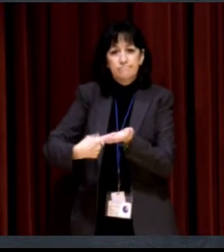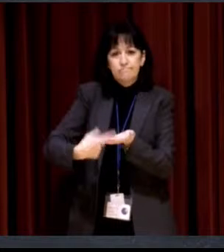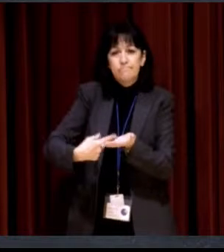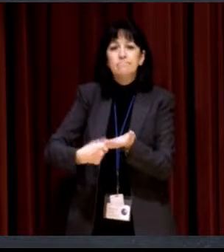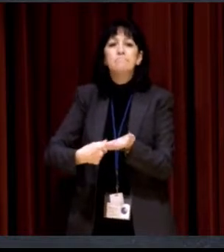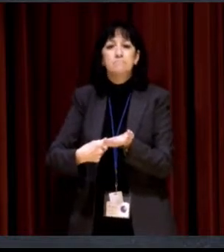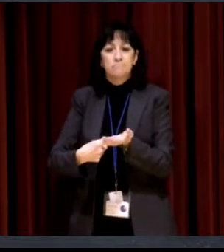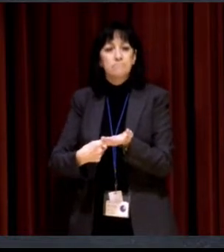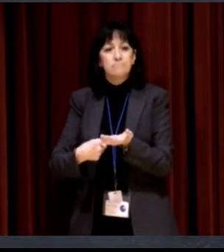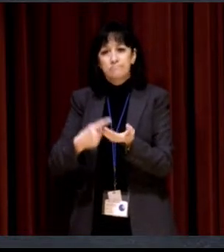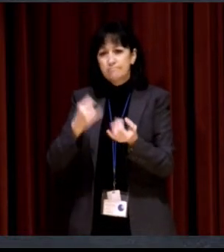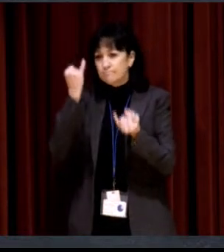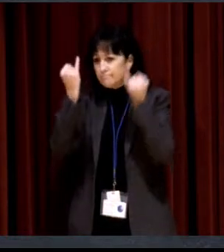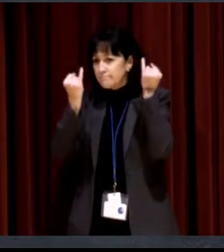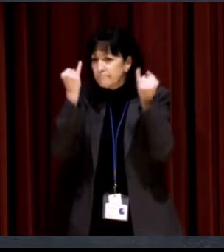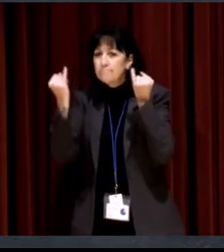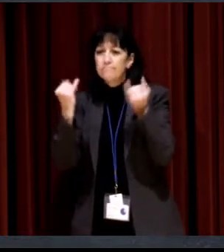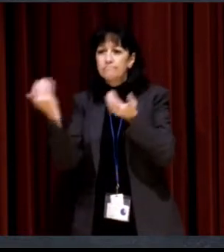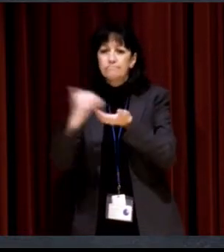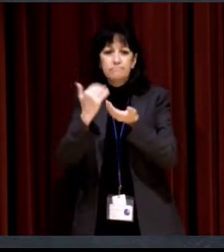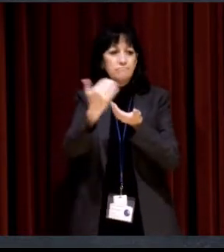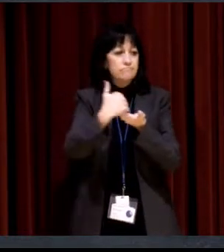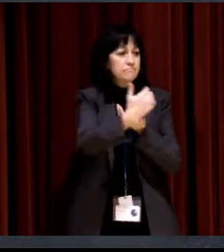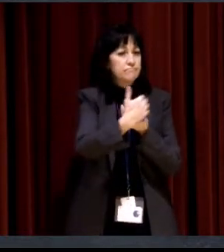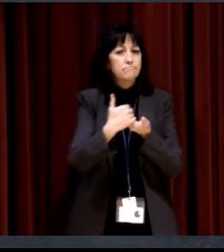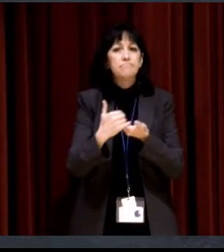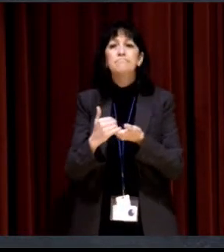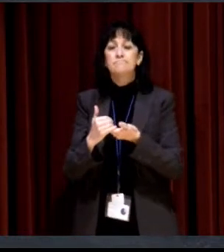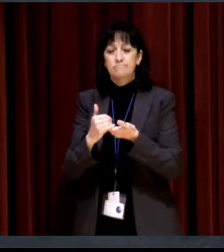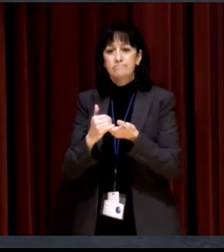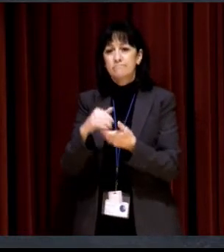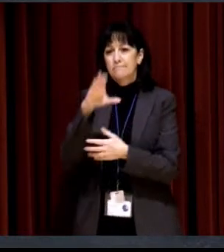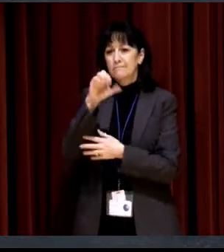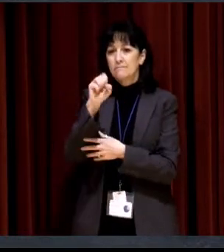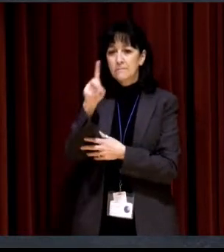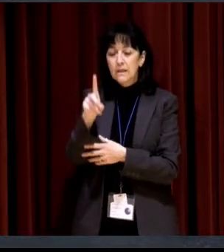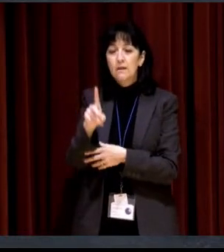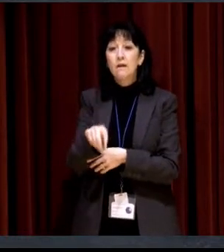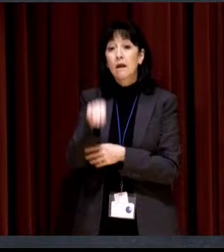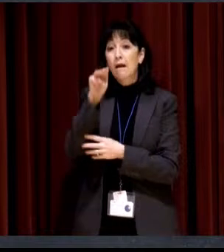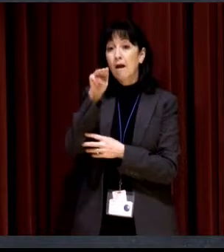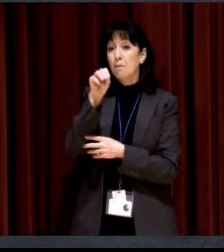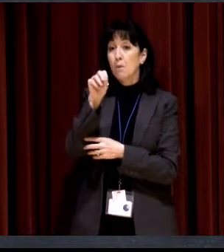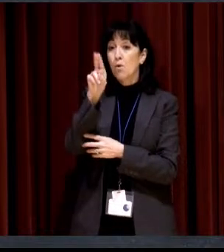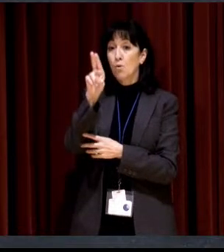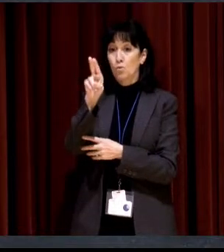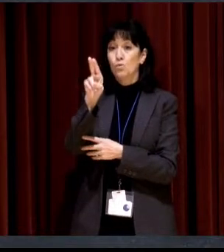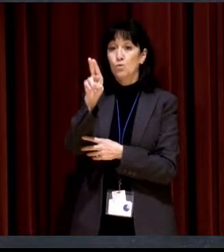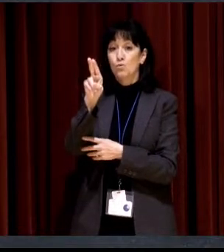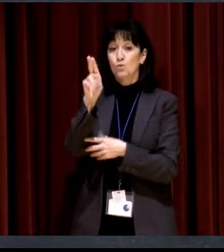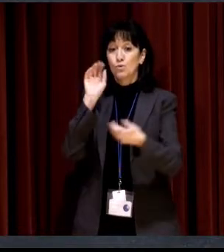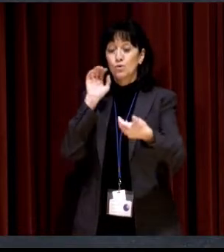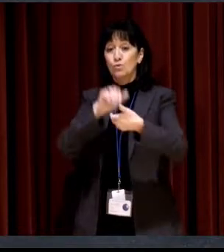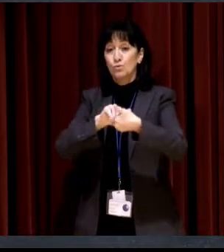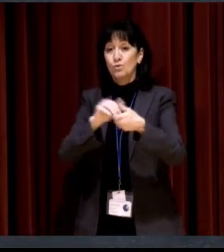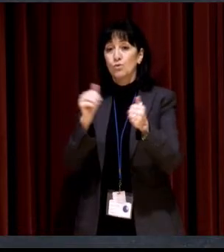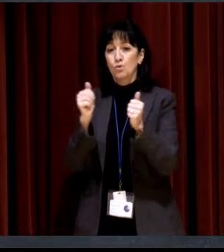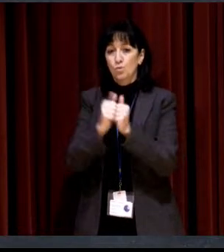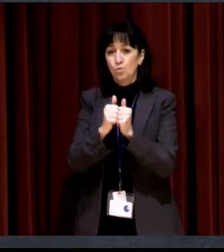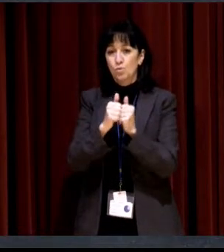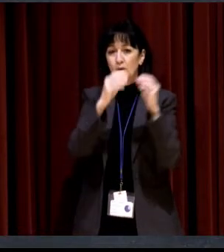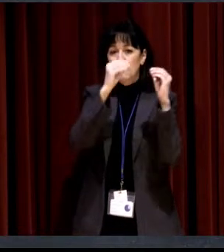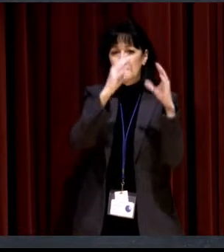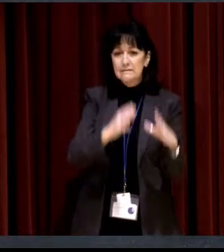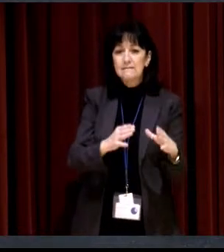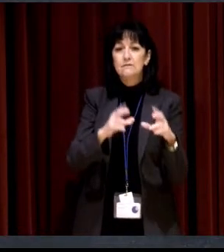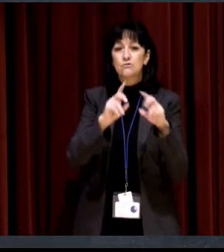District alone in the memorandum of understanding that we have with the district and with the teachers in the